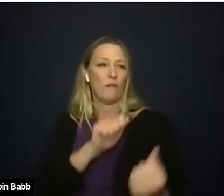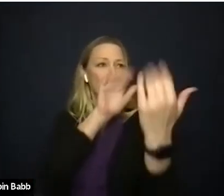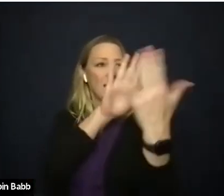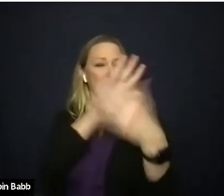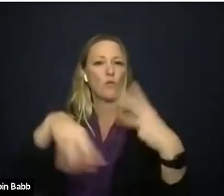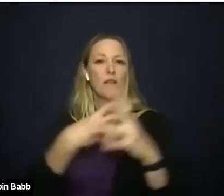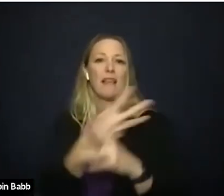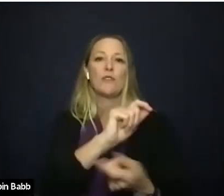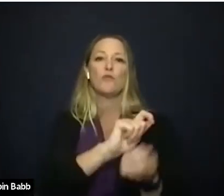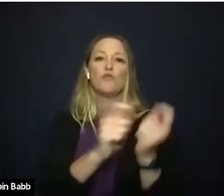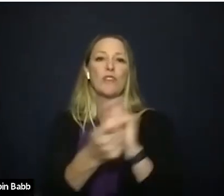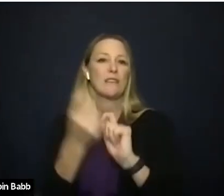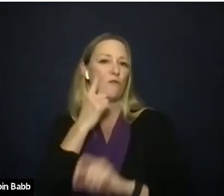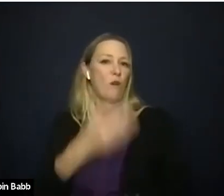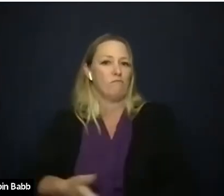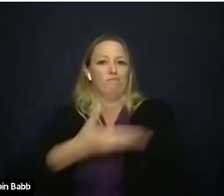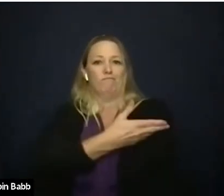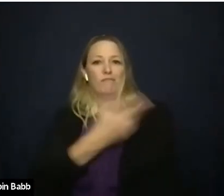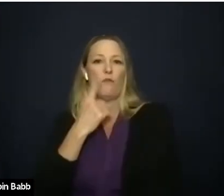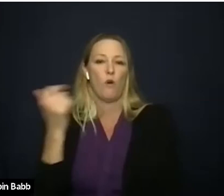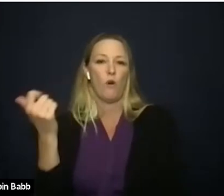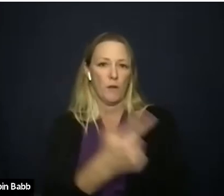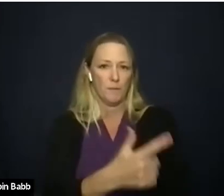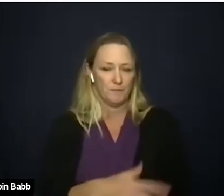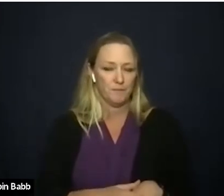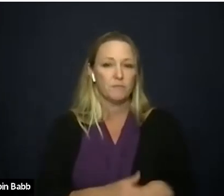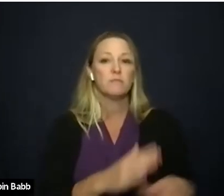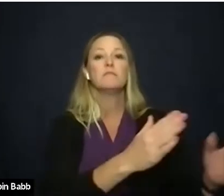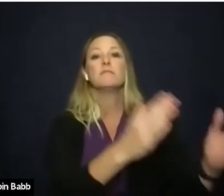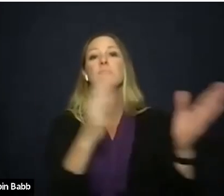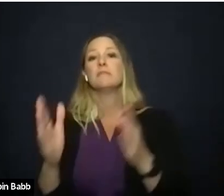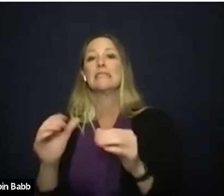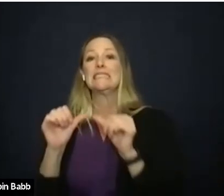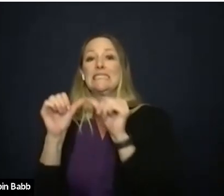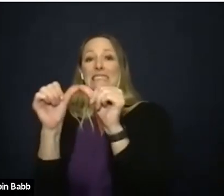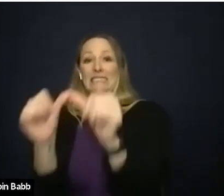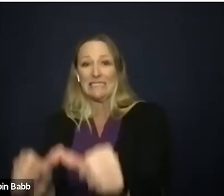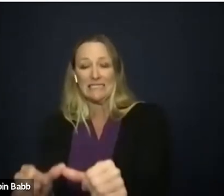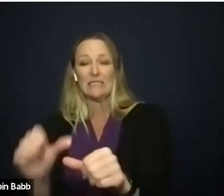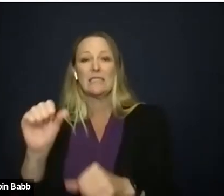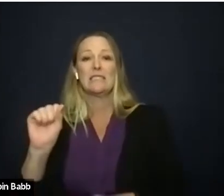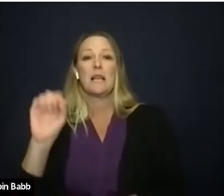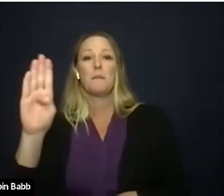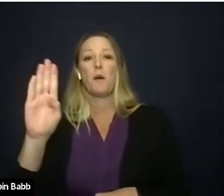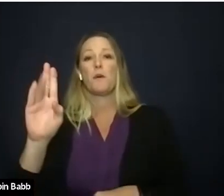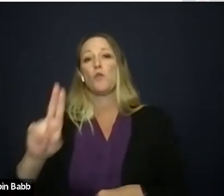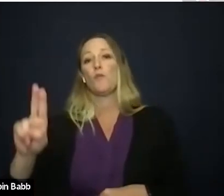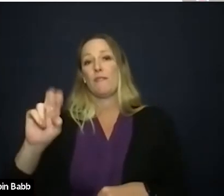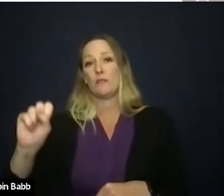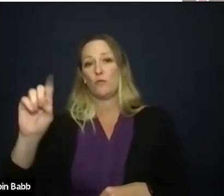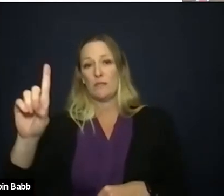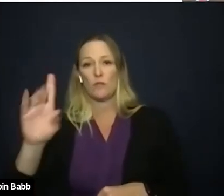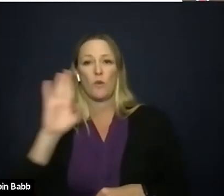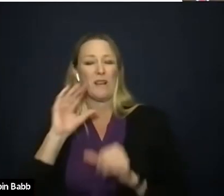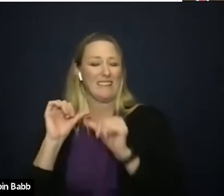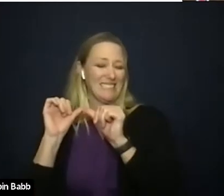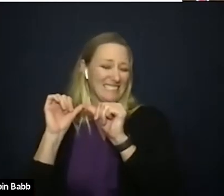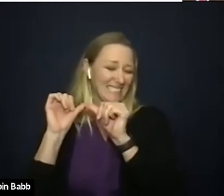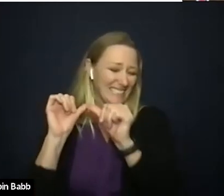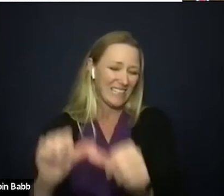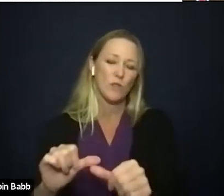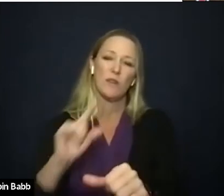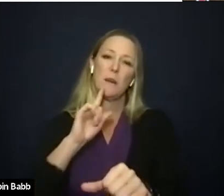all and b it further resolved that senate that saw barbara unified continues his commitment to